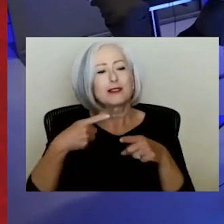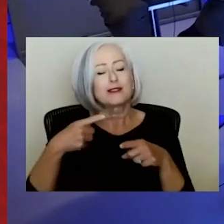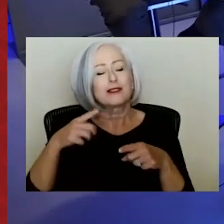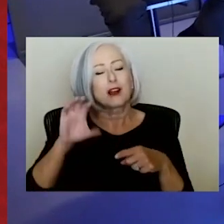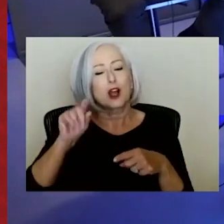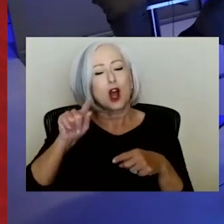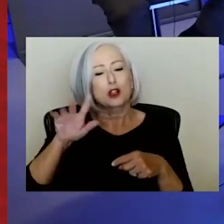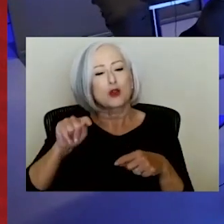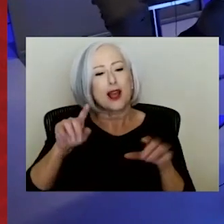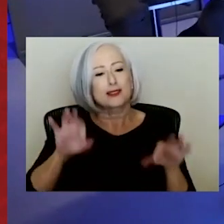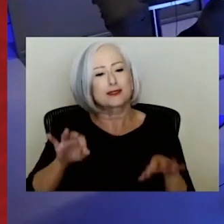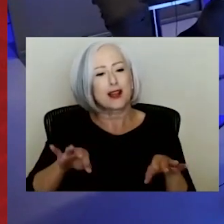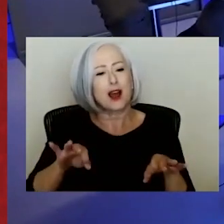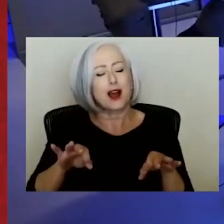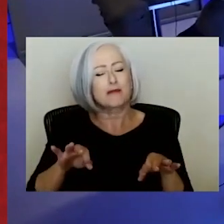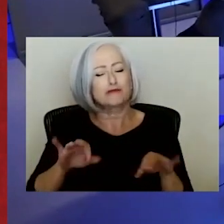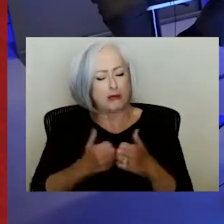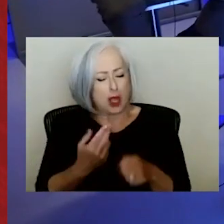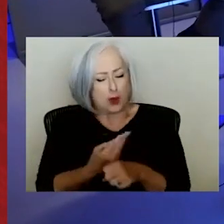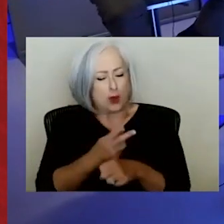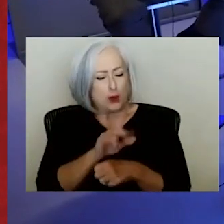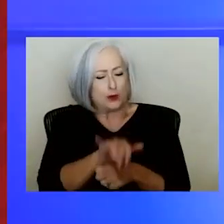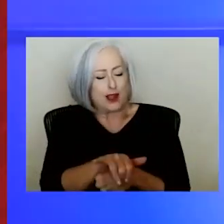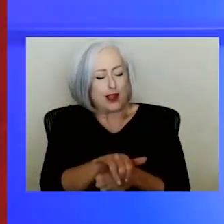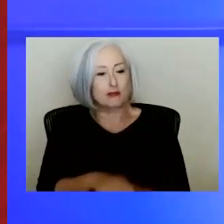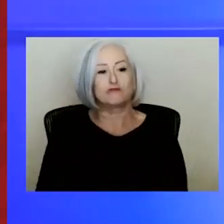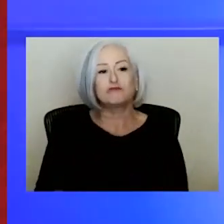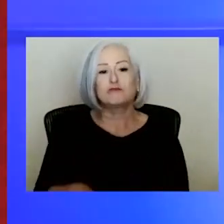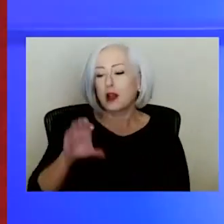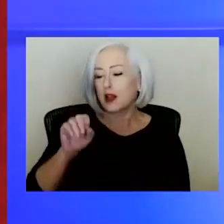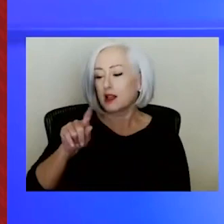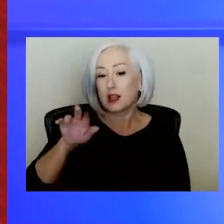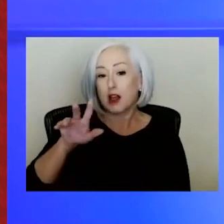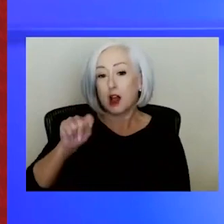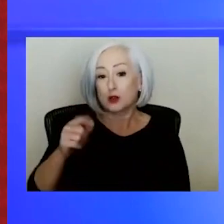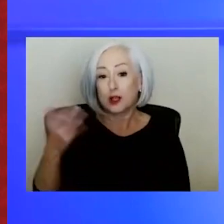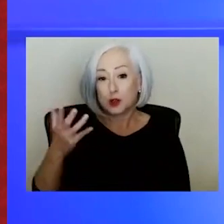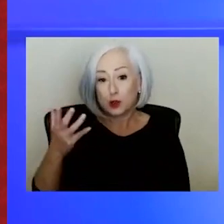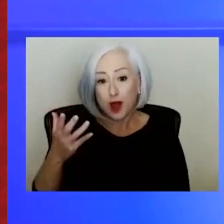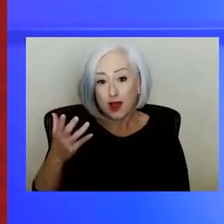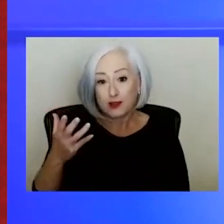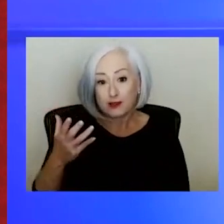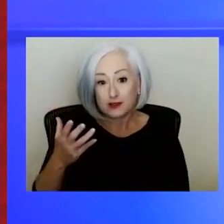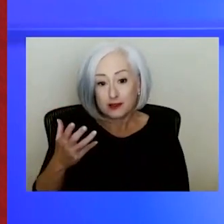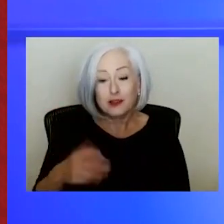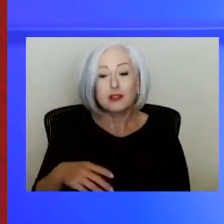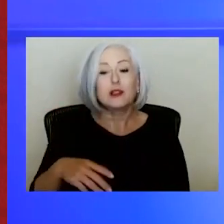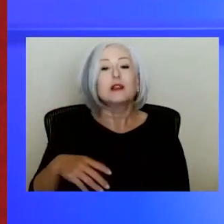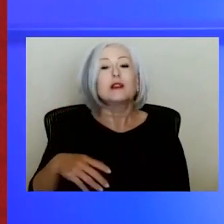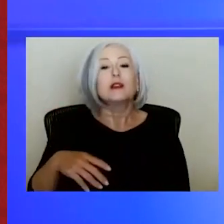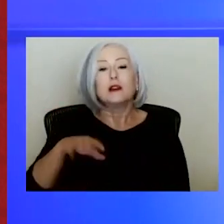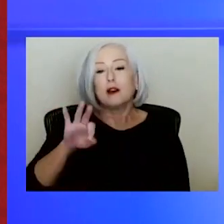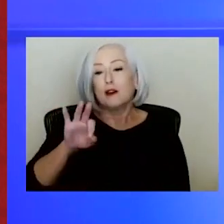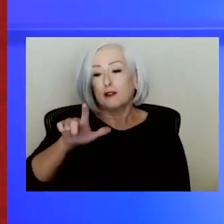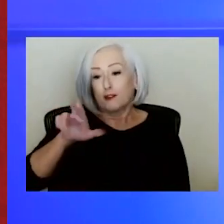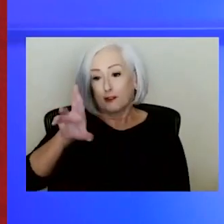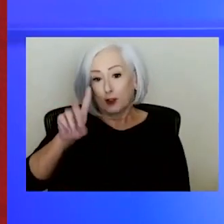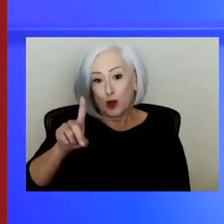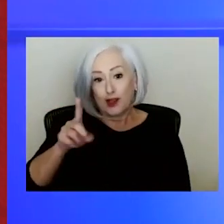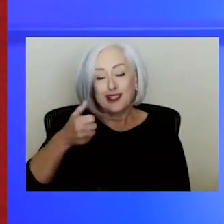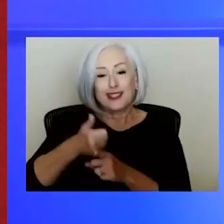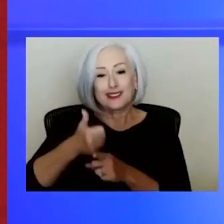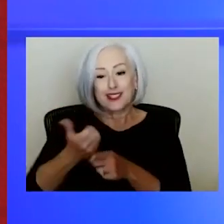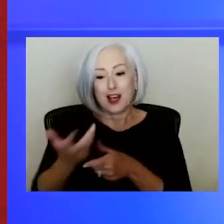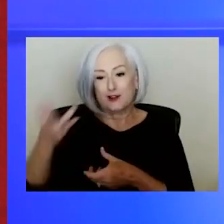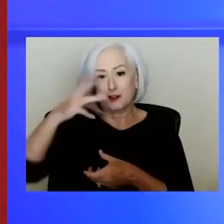Steve. Contrast is basically a fluid that contains iodine. It's a sterile fluid, and that fluid is then injected